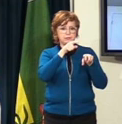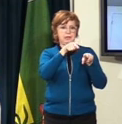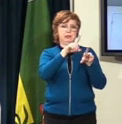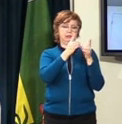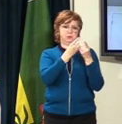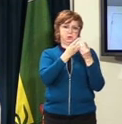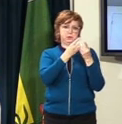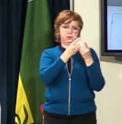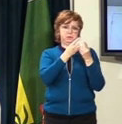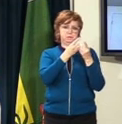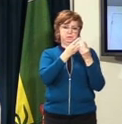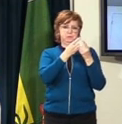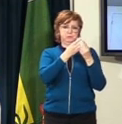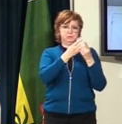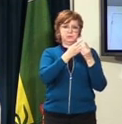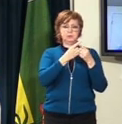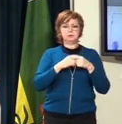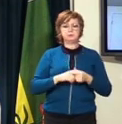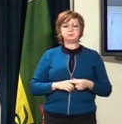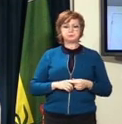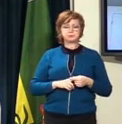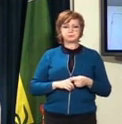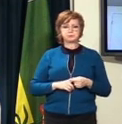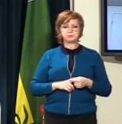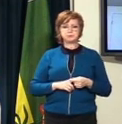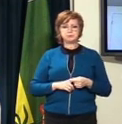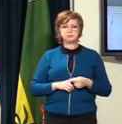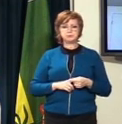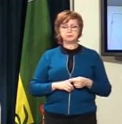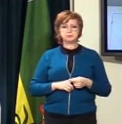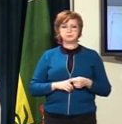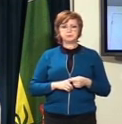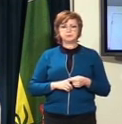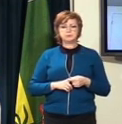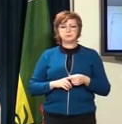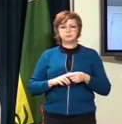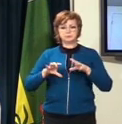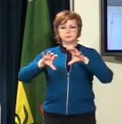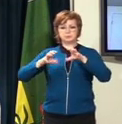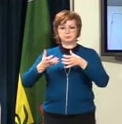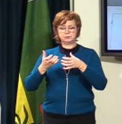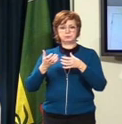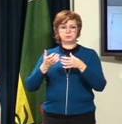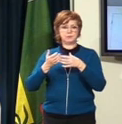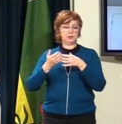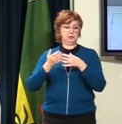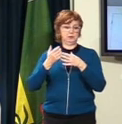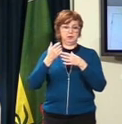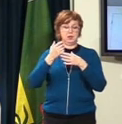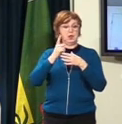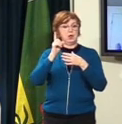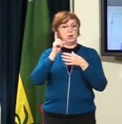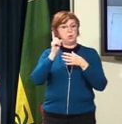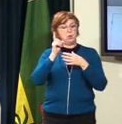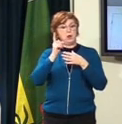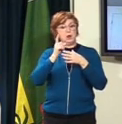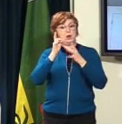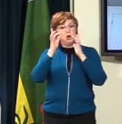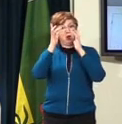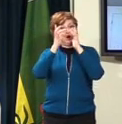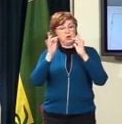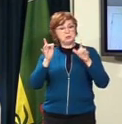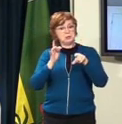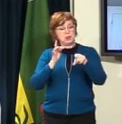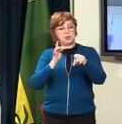they would be redirected to support COVID staff. In some cases, we're creating new spaces in hospitals where we don't